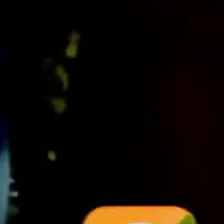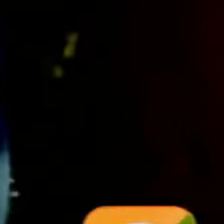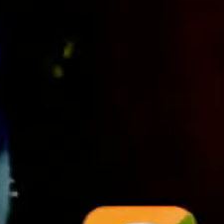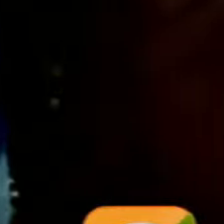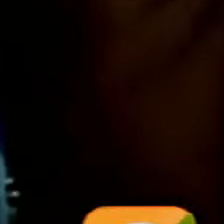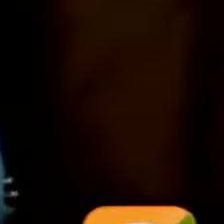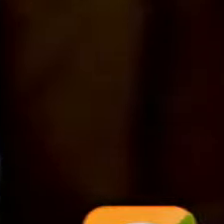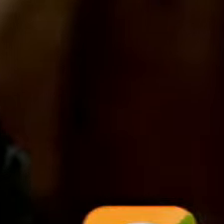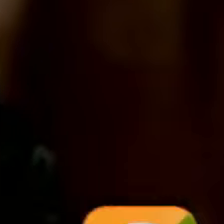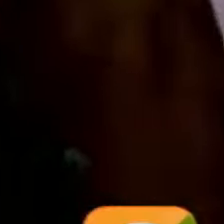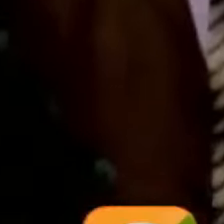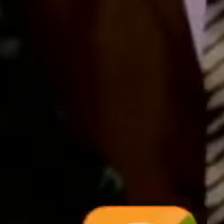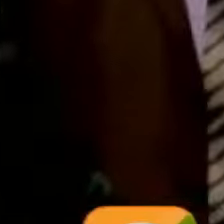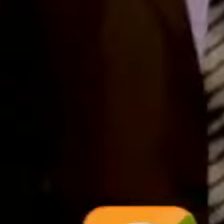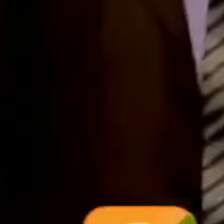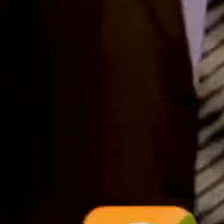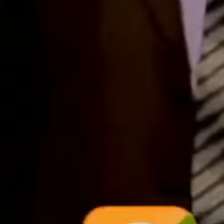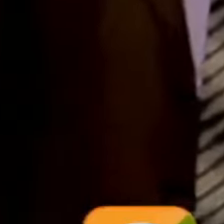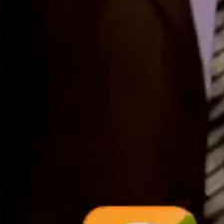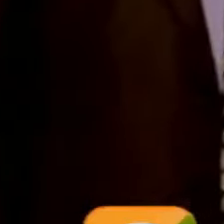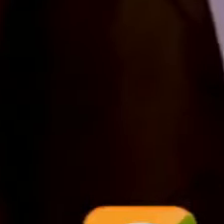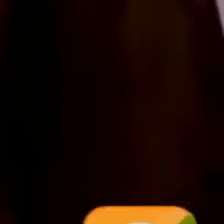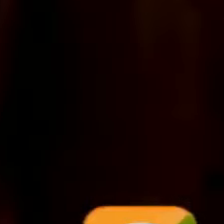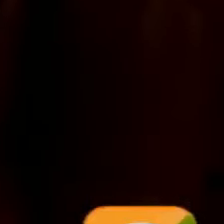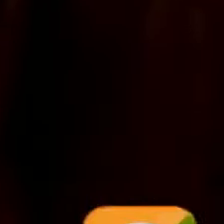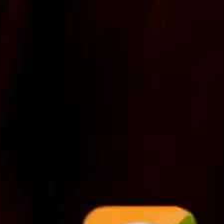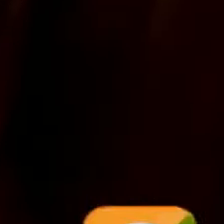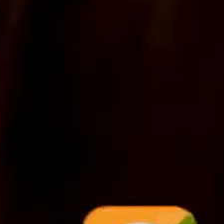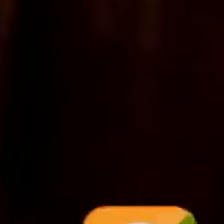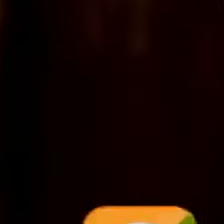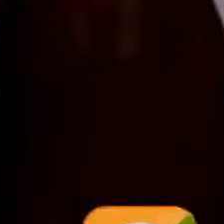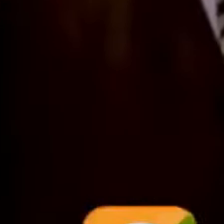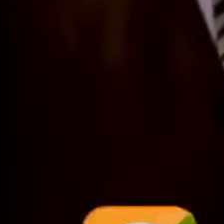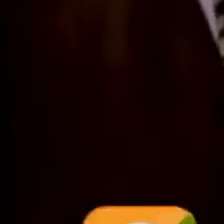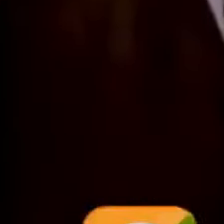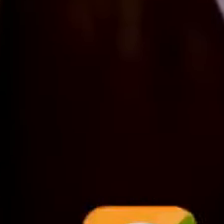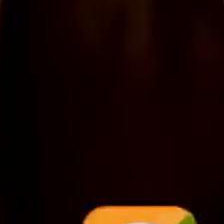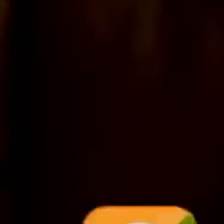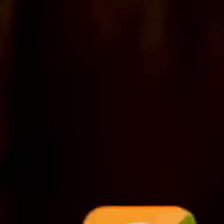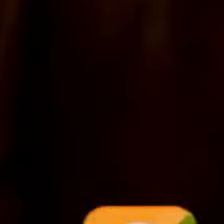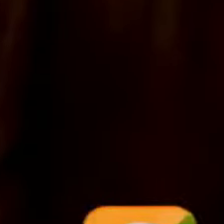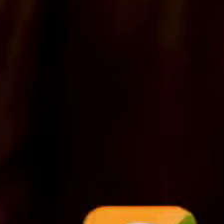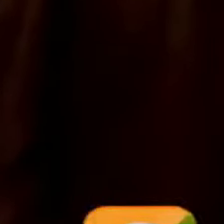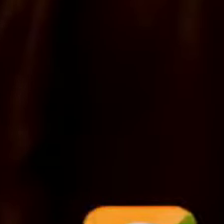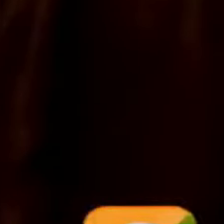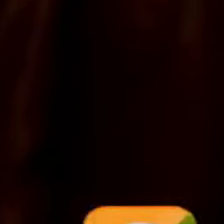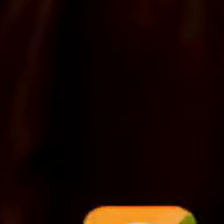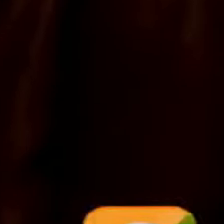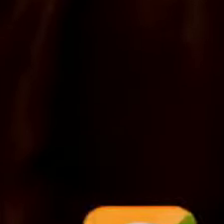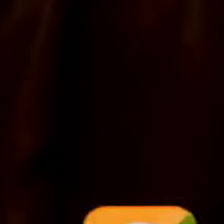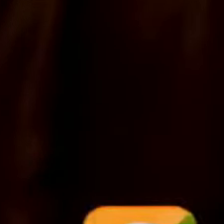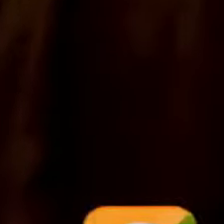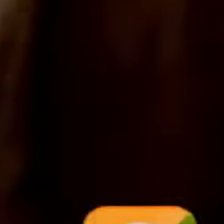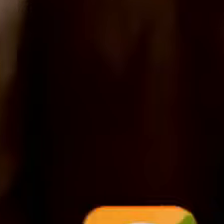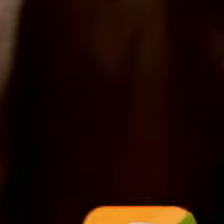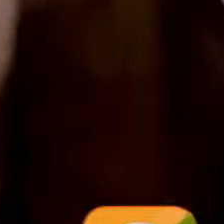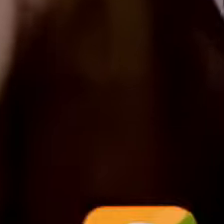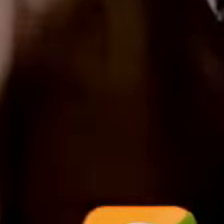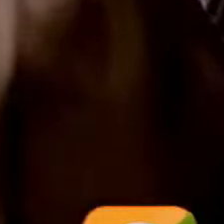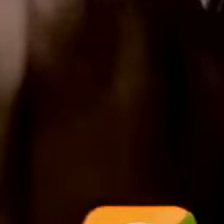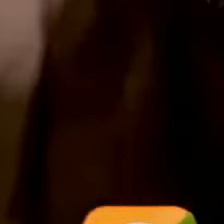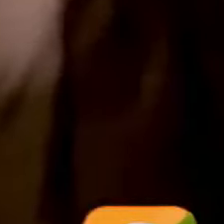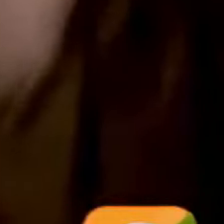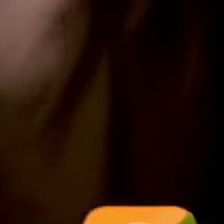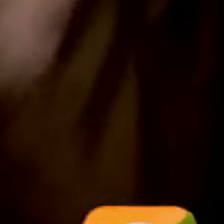Parliament abstained. This is outside the entrance of Parliament, where there is a lot happening in terms of members of Parliament now